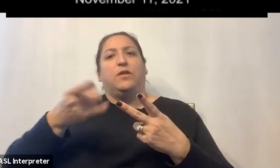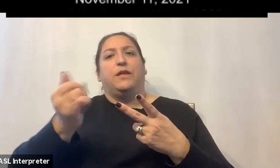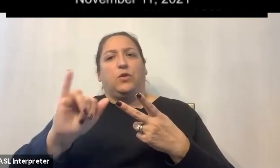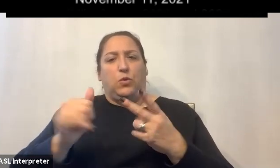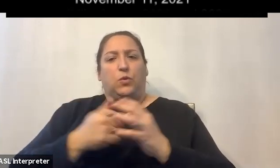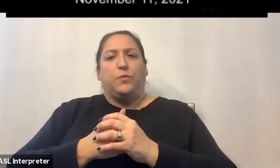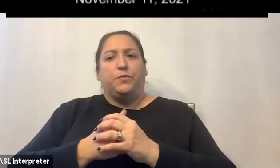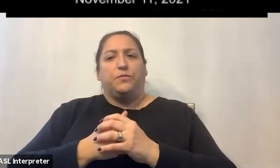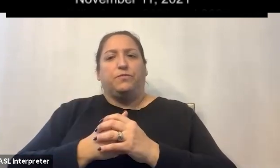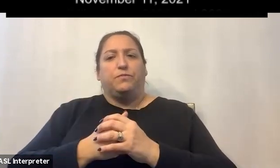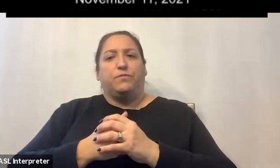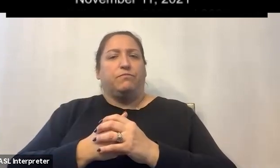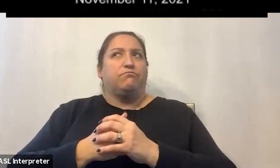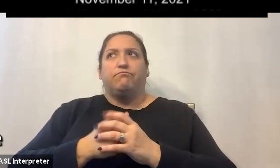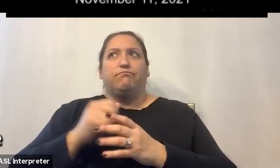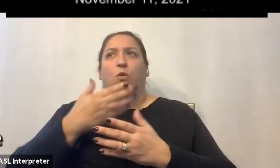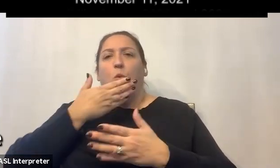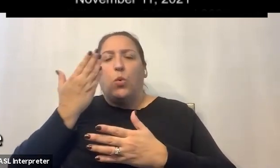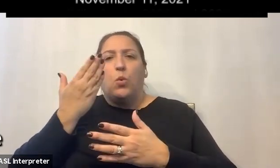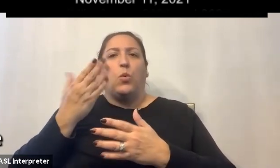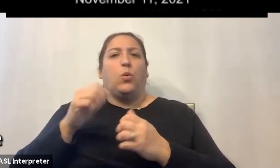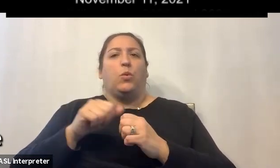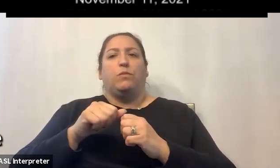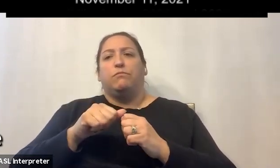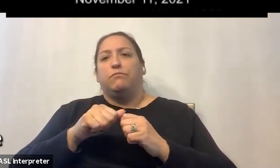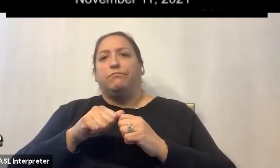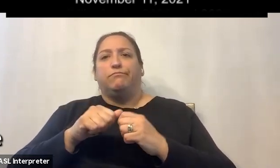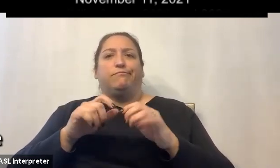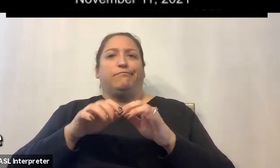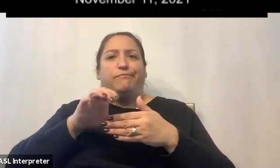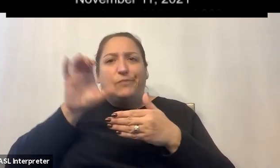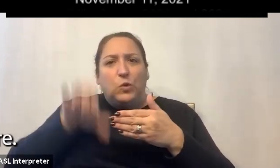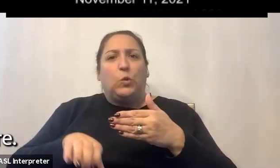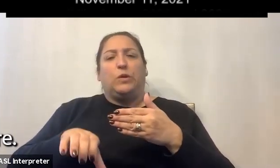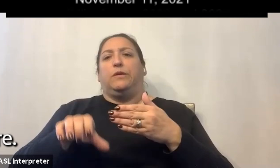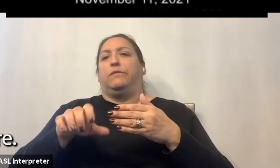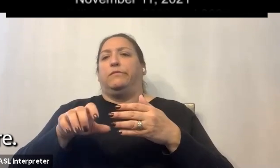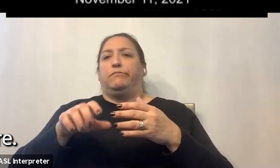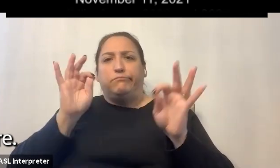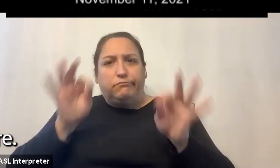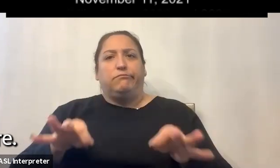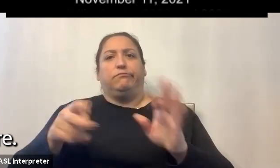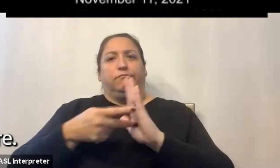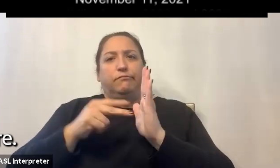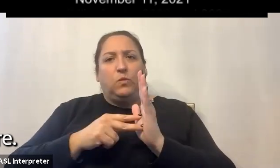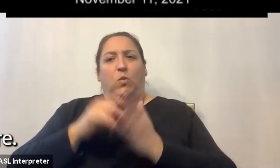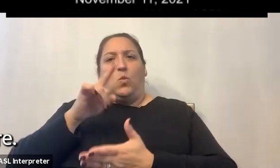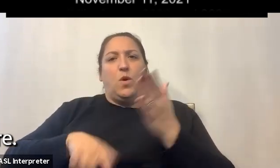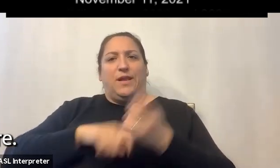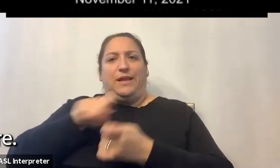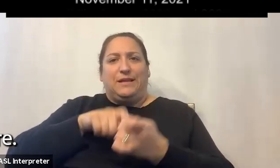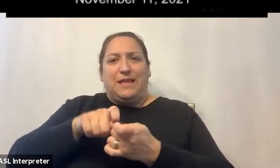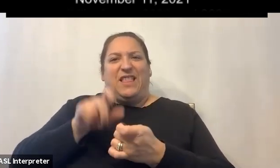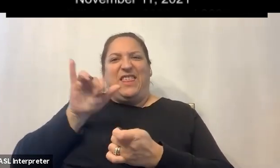There is no widespread or conclusive and comprehensive definition of what space